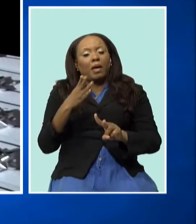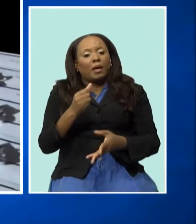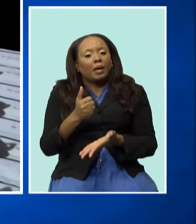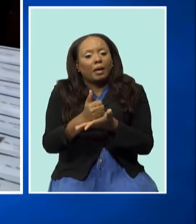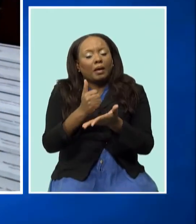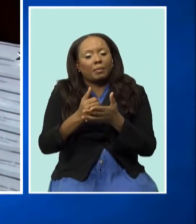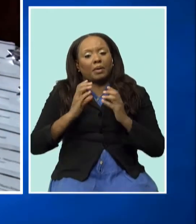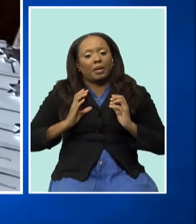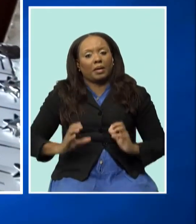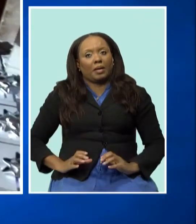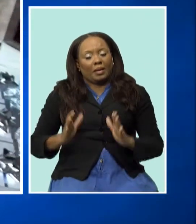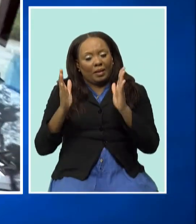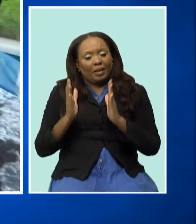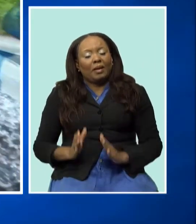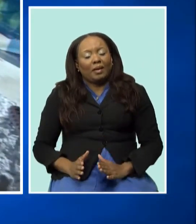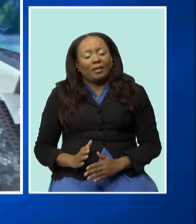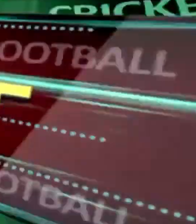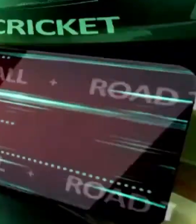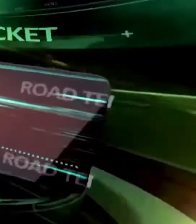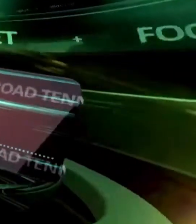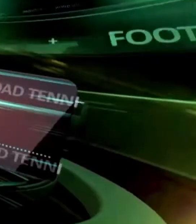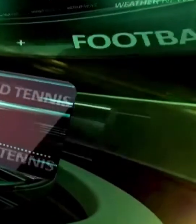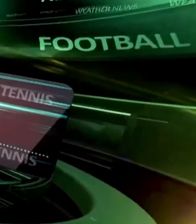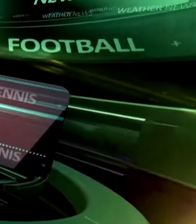Trevor Thorpe for the Business Report.